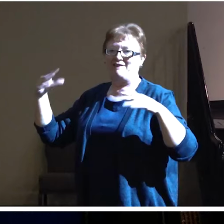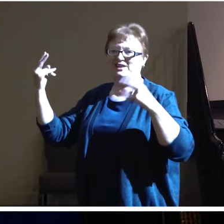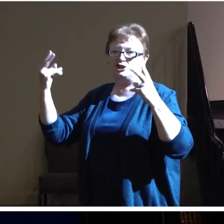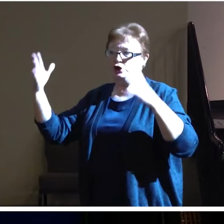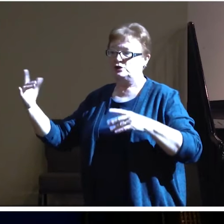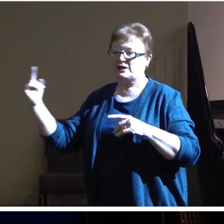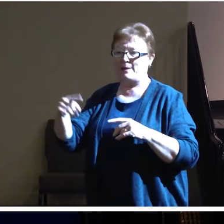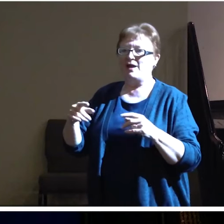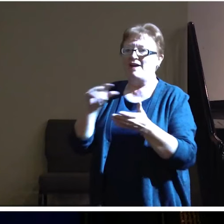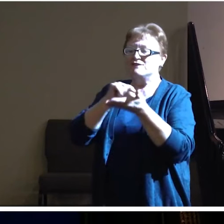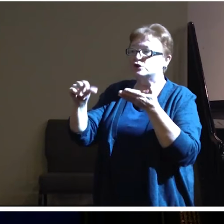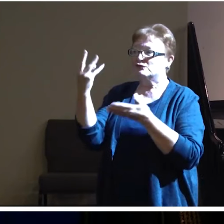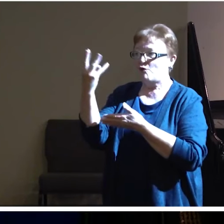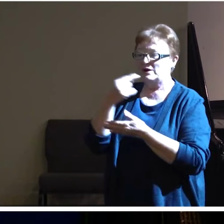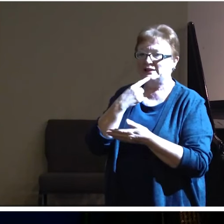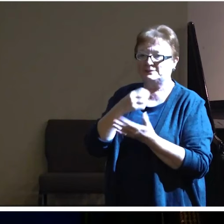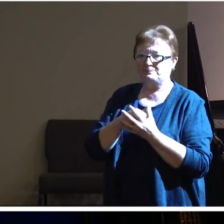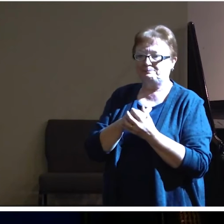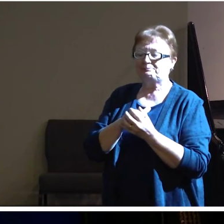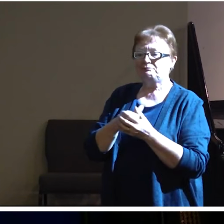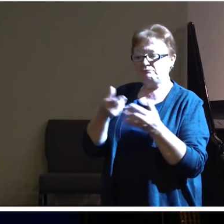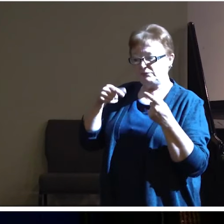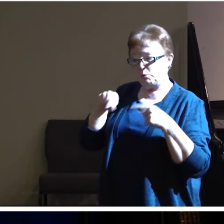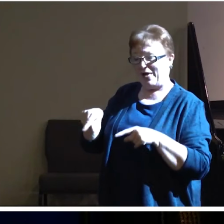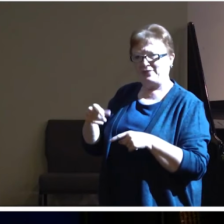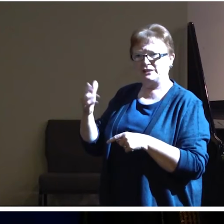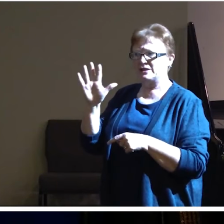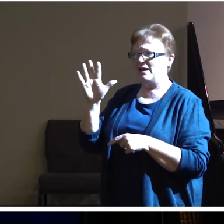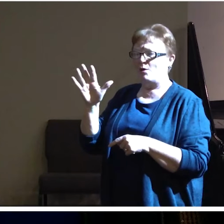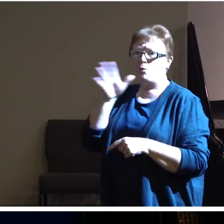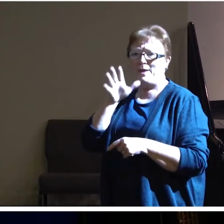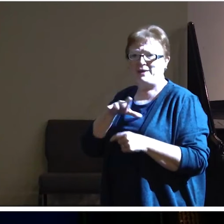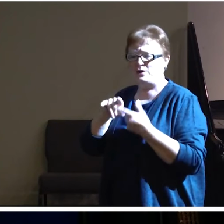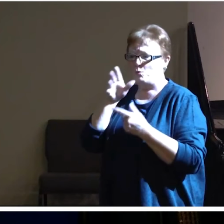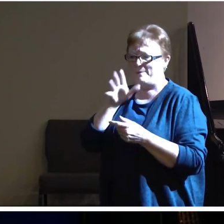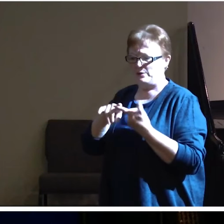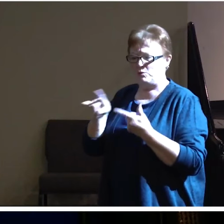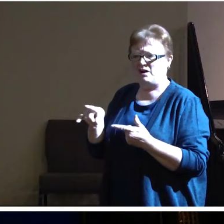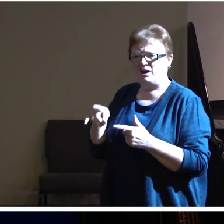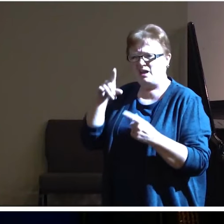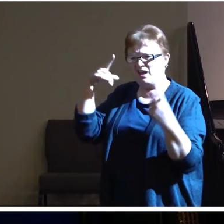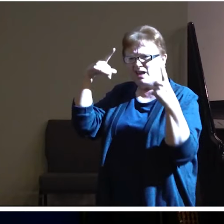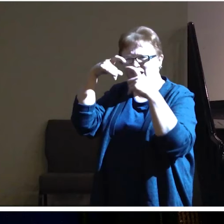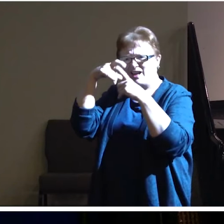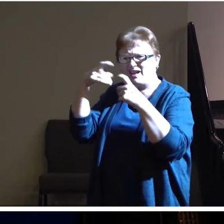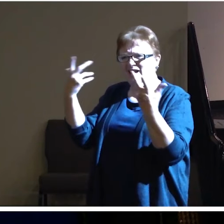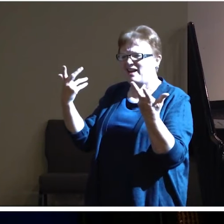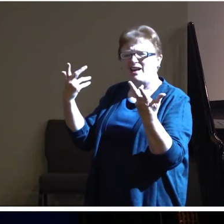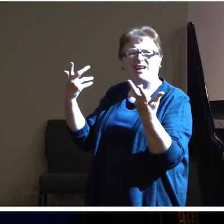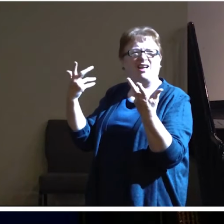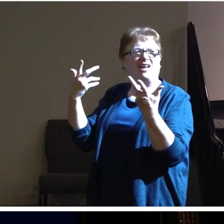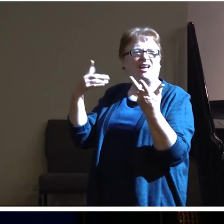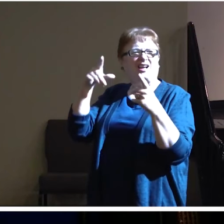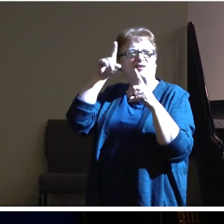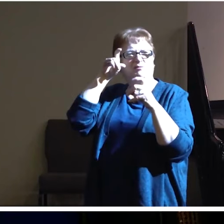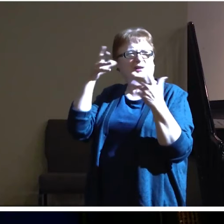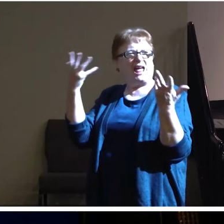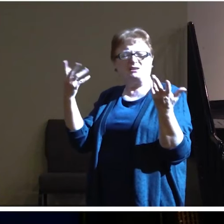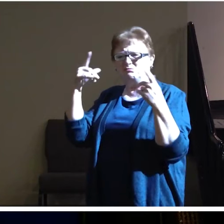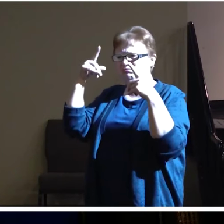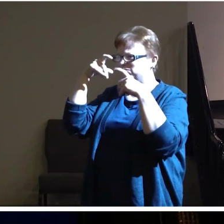visitors. In verse 4, it says, while they were perplexed about this, trying to figure it out, trying to interpret it, wondering what in the world was going on,